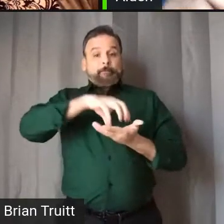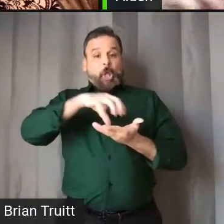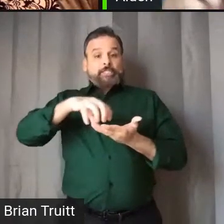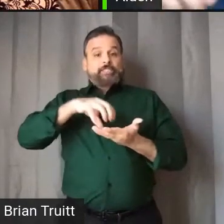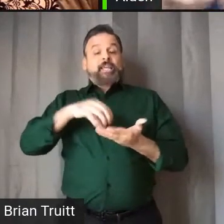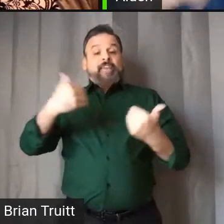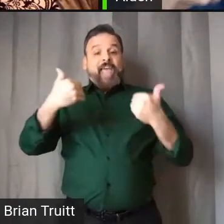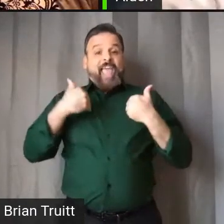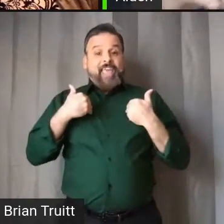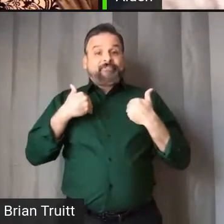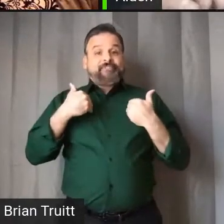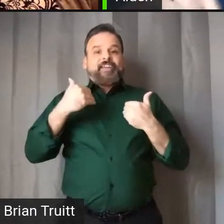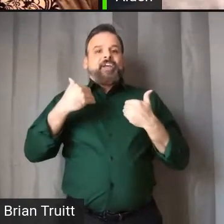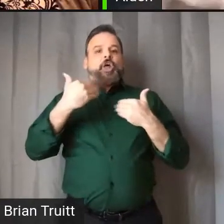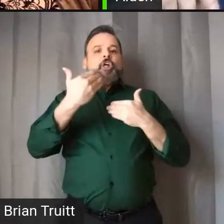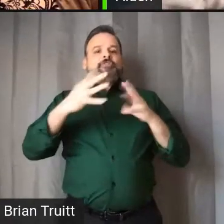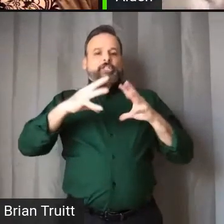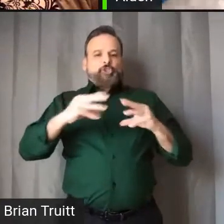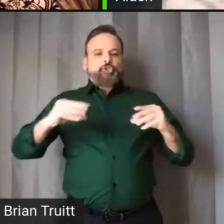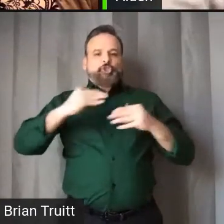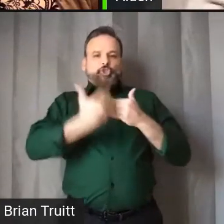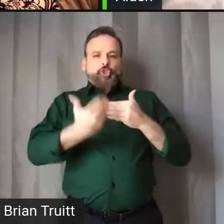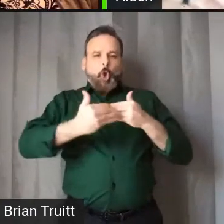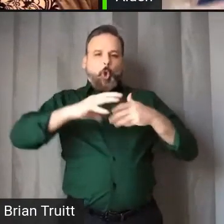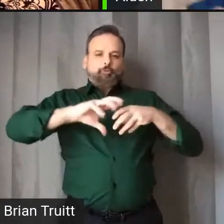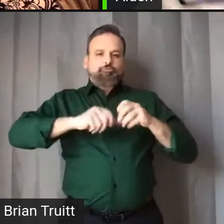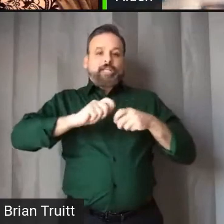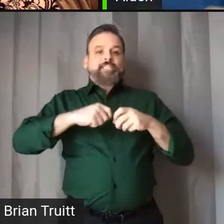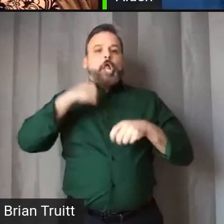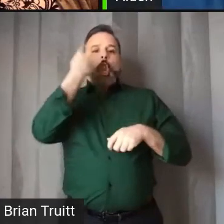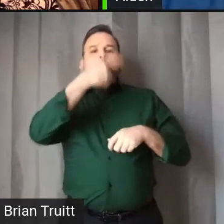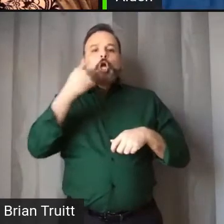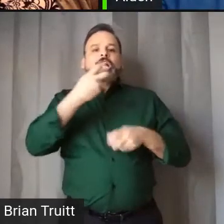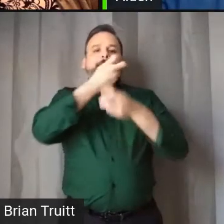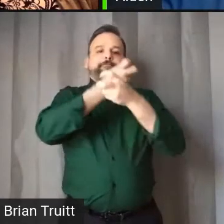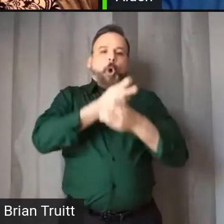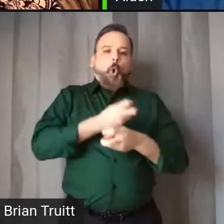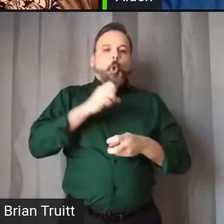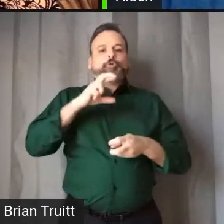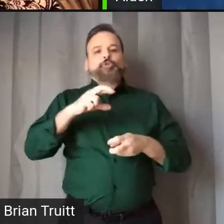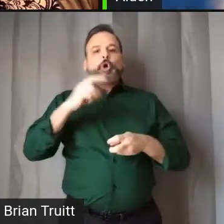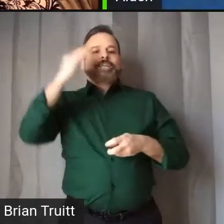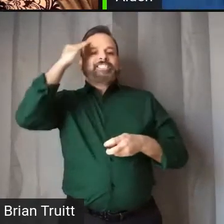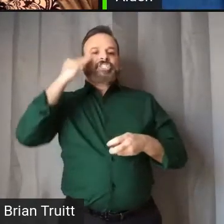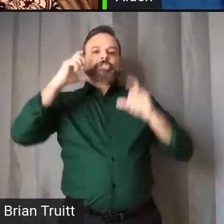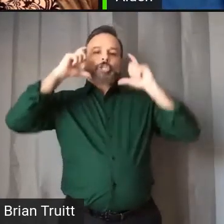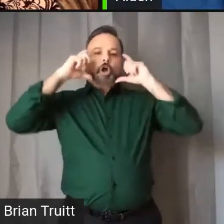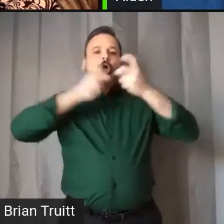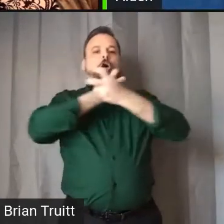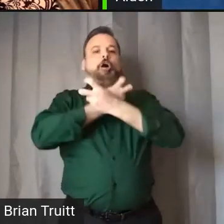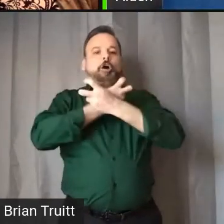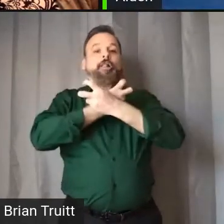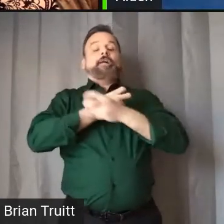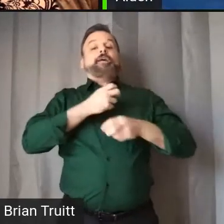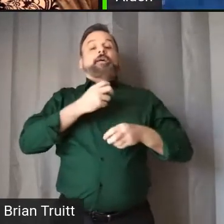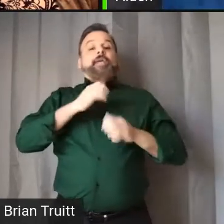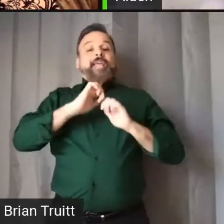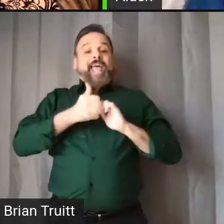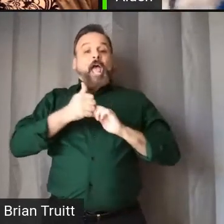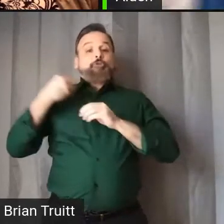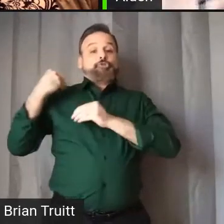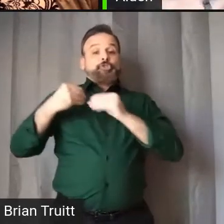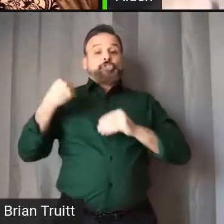that have, you take the dough and you kind of organize them to look like bones or like a skull on top. And how